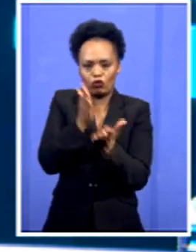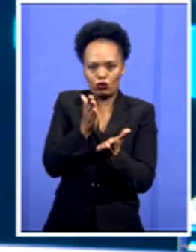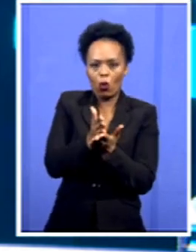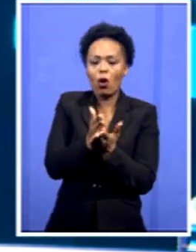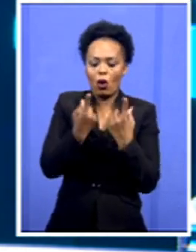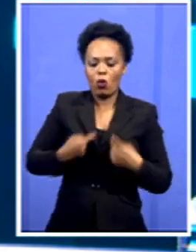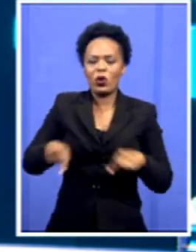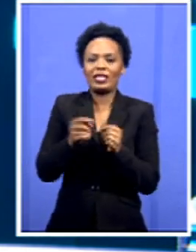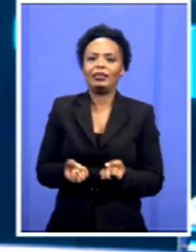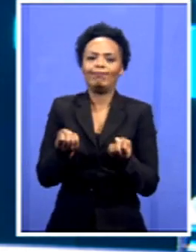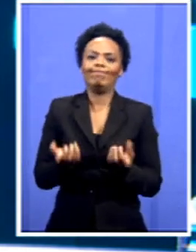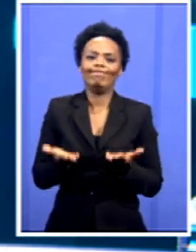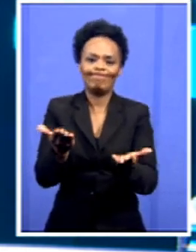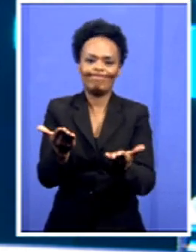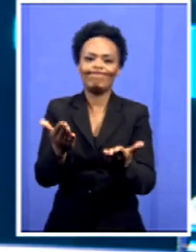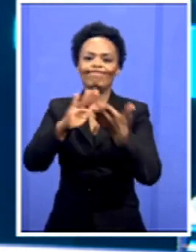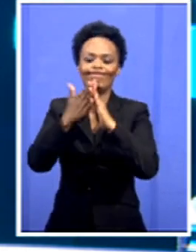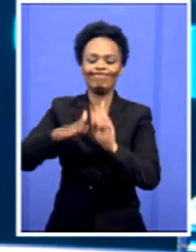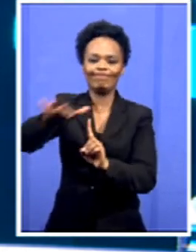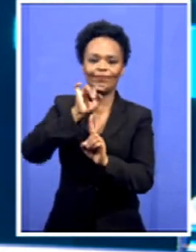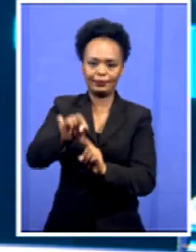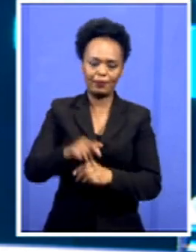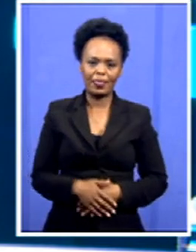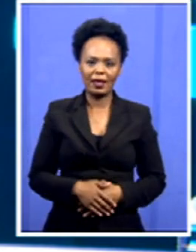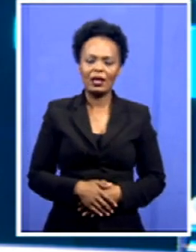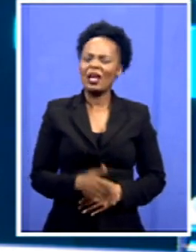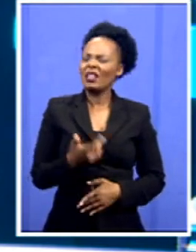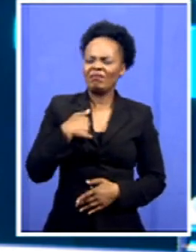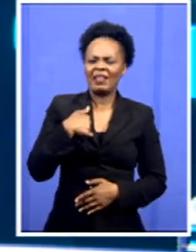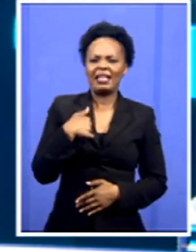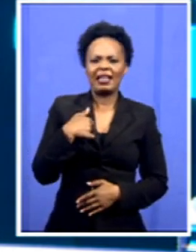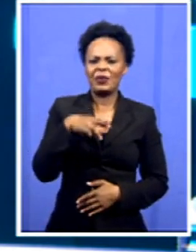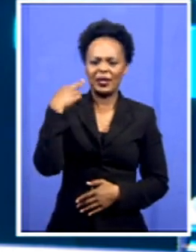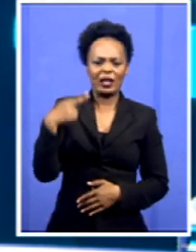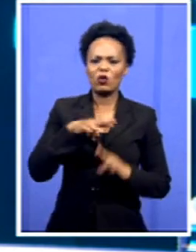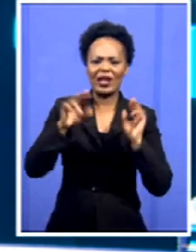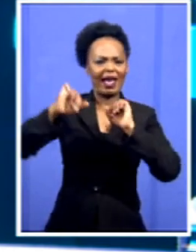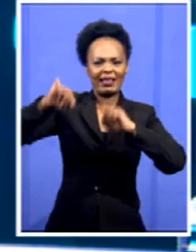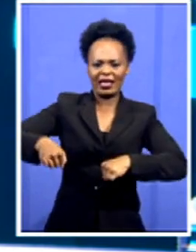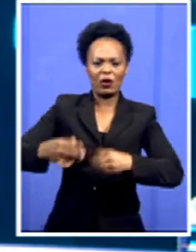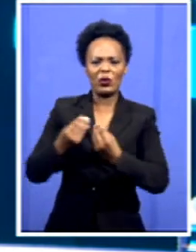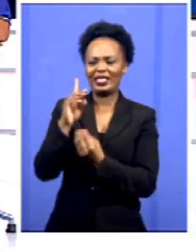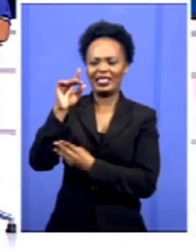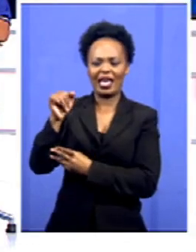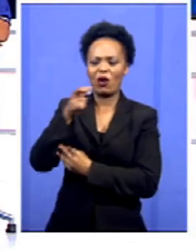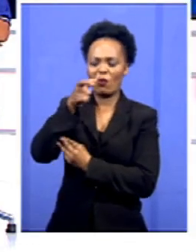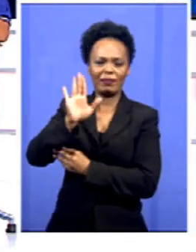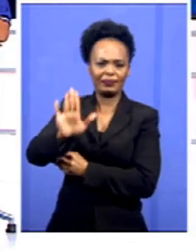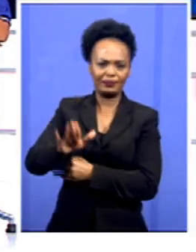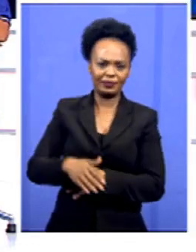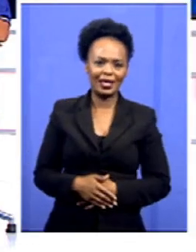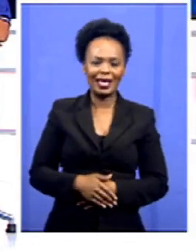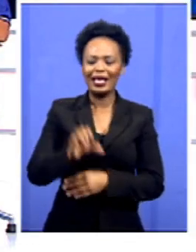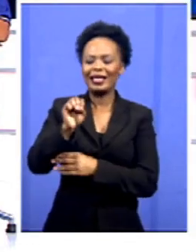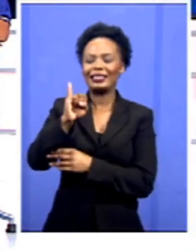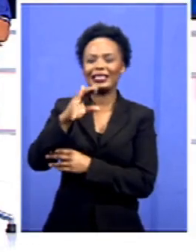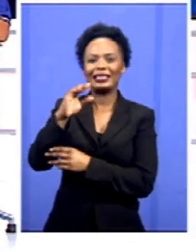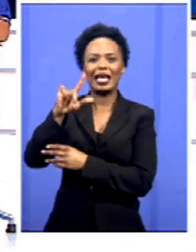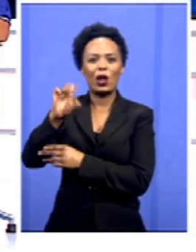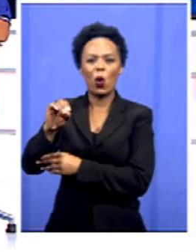do deliver services to our people. So I'm really, I don't agree with what the DA is saying. The Citadel has been